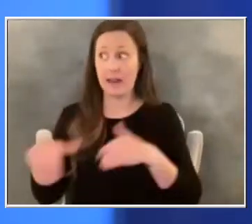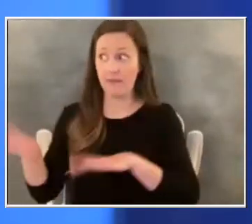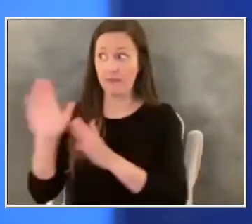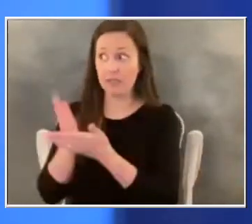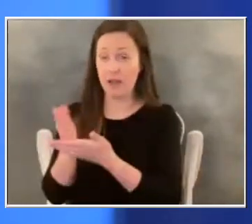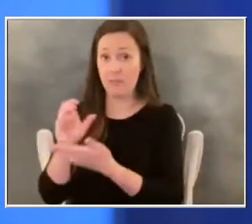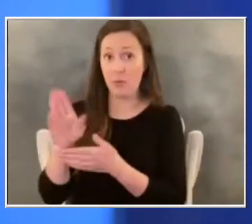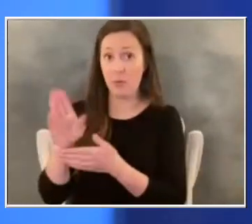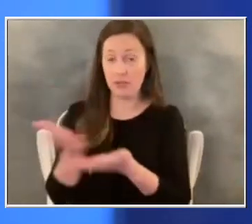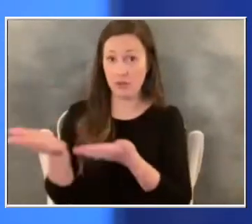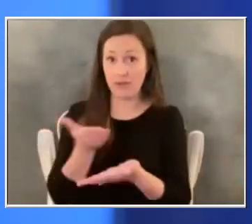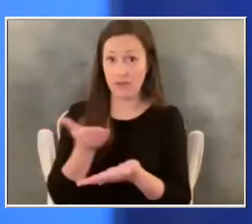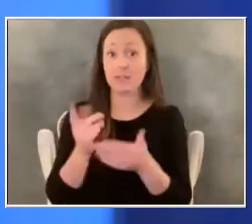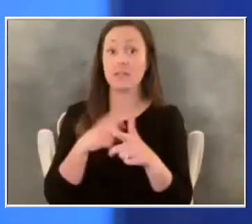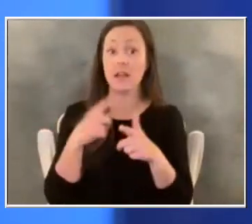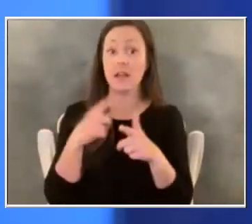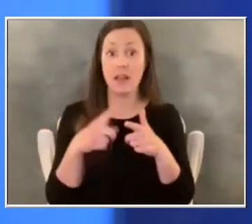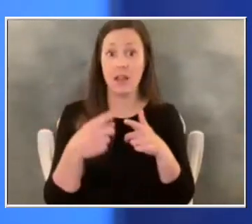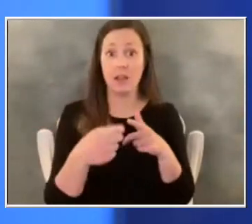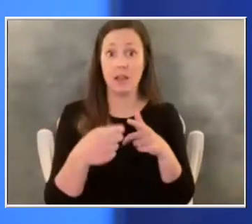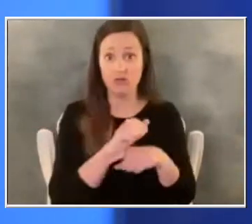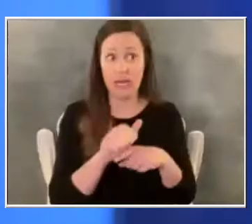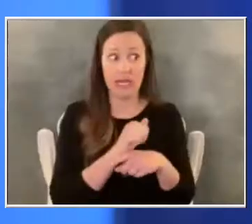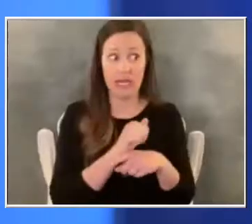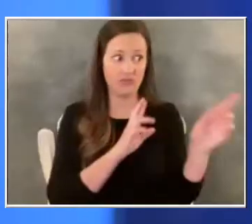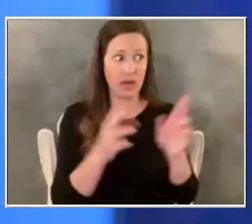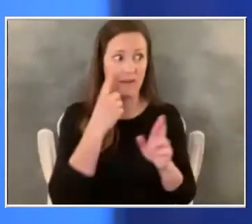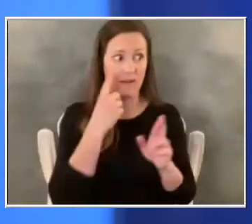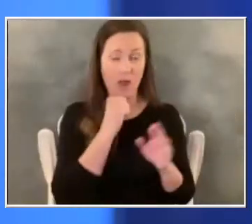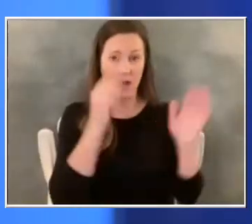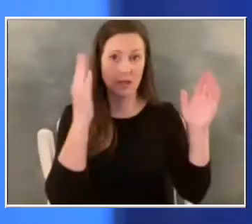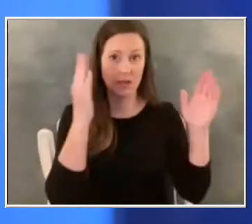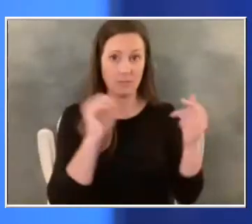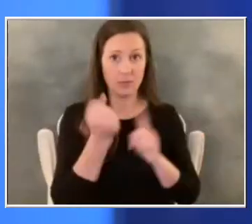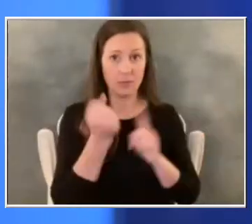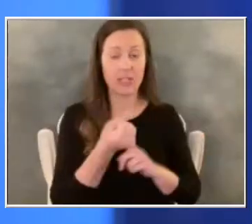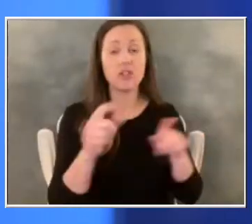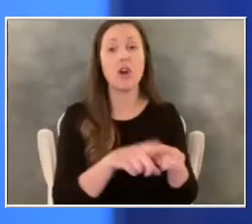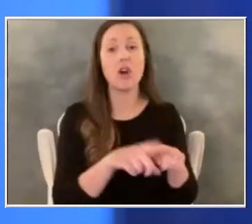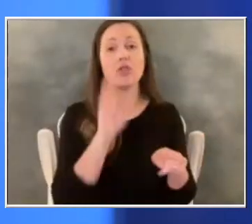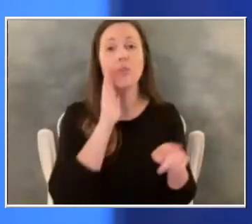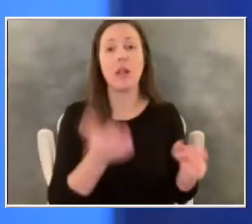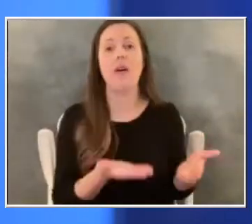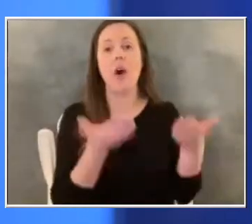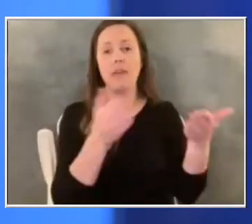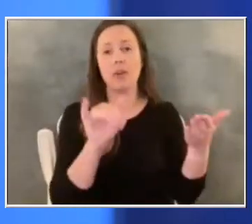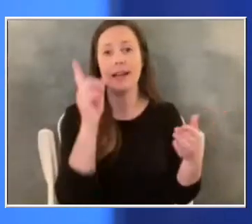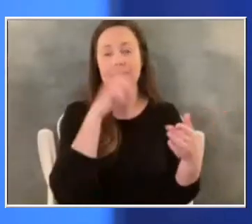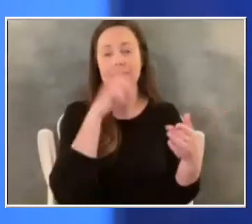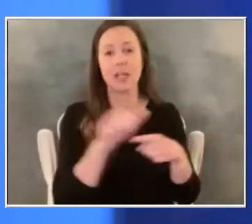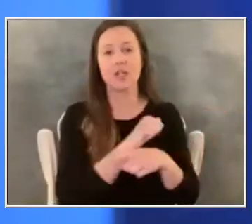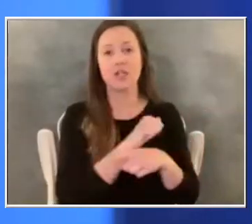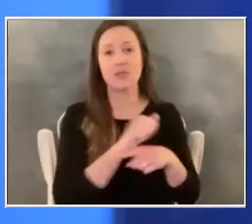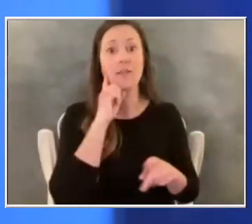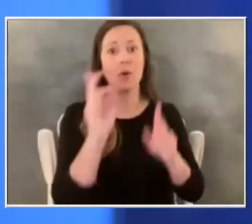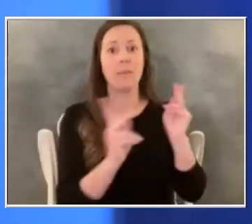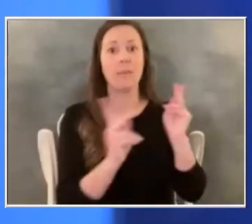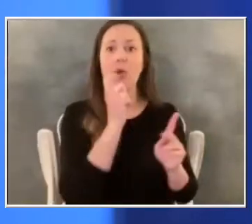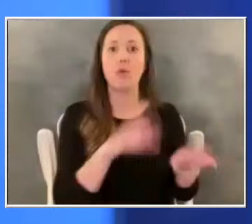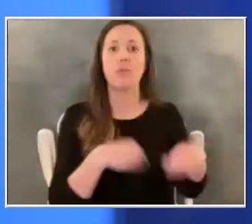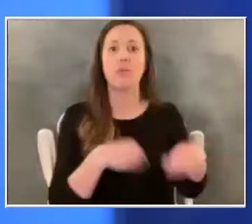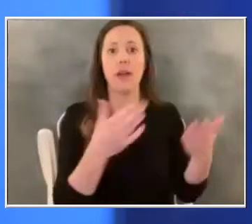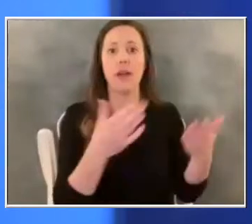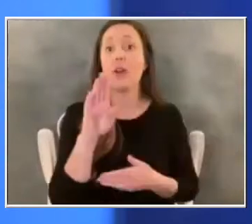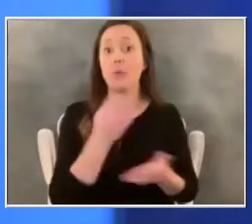those unexpected situations, we also will be offering the simulation training that those that do provide obstetrical